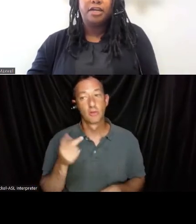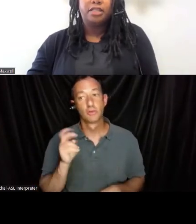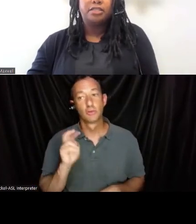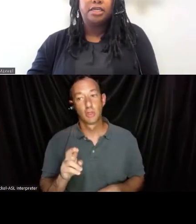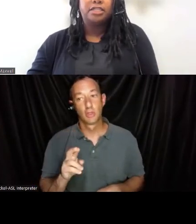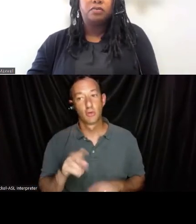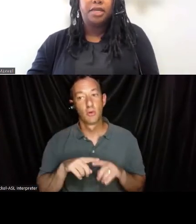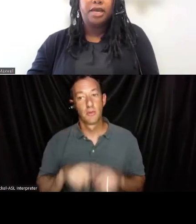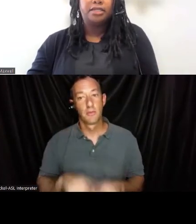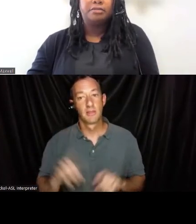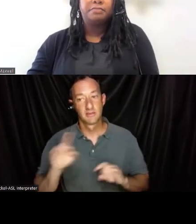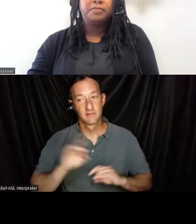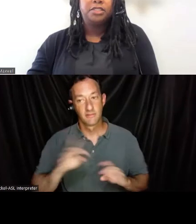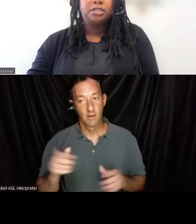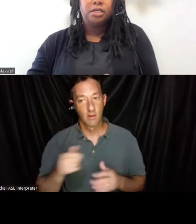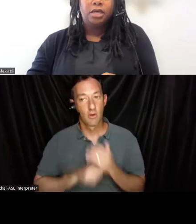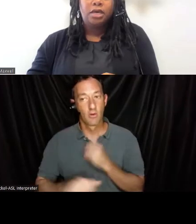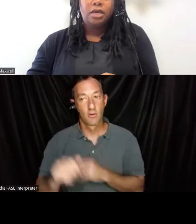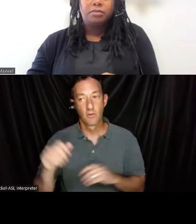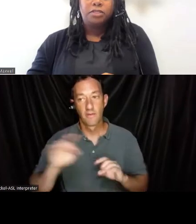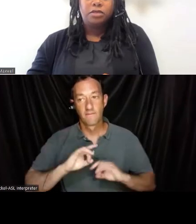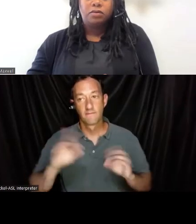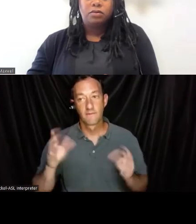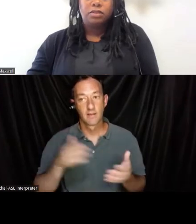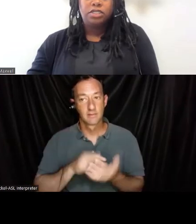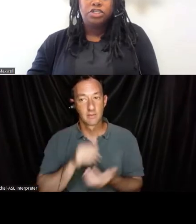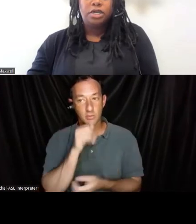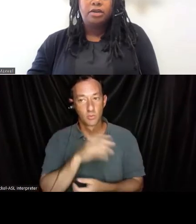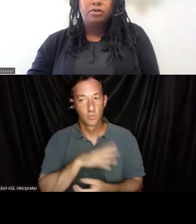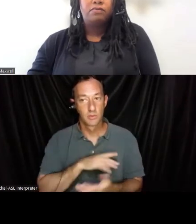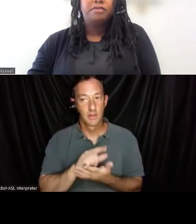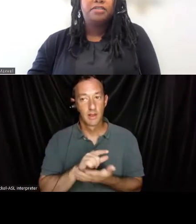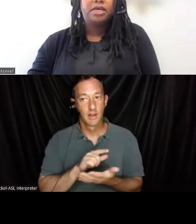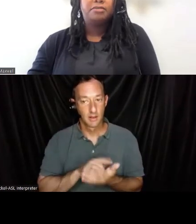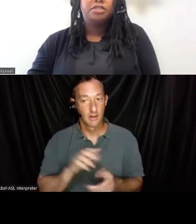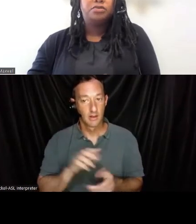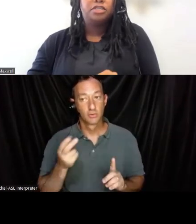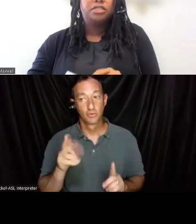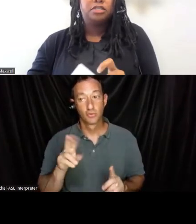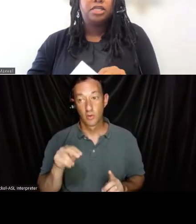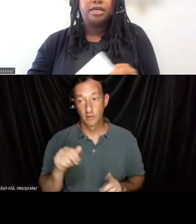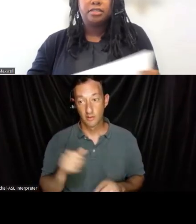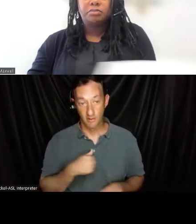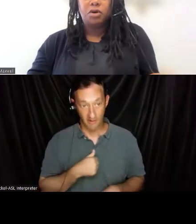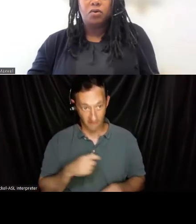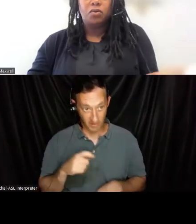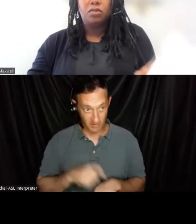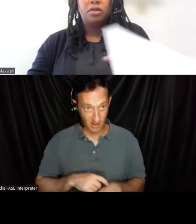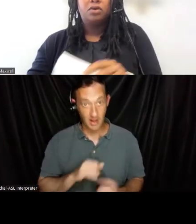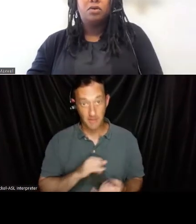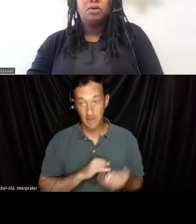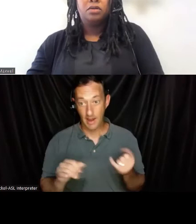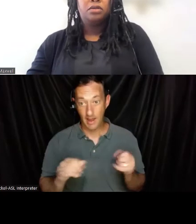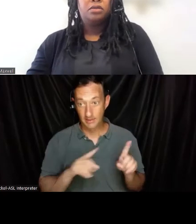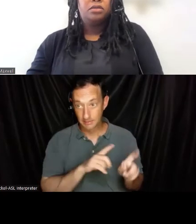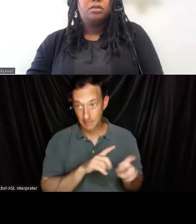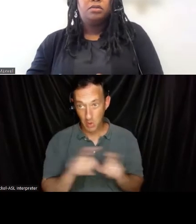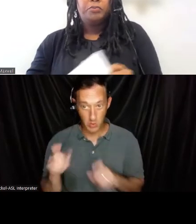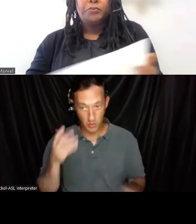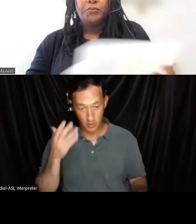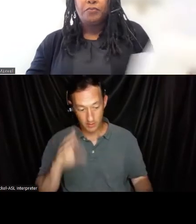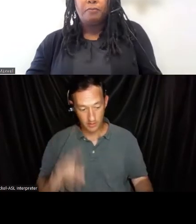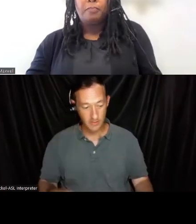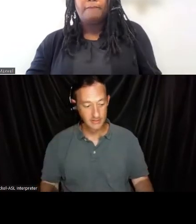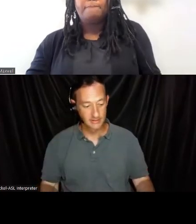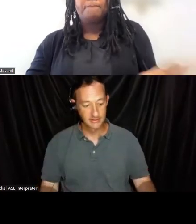by the Violence Against Women Act. So Kashana, I don't know if we have time to do this last poll. You